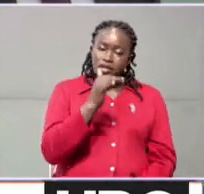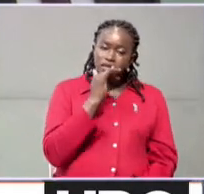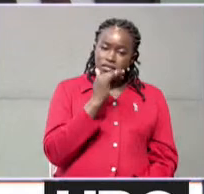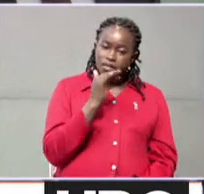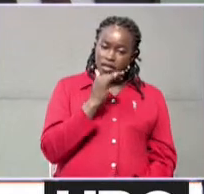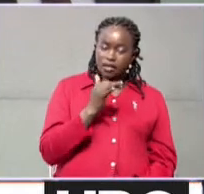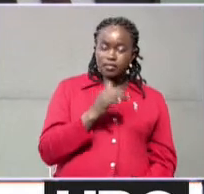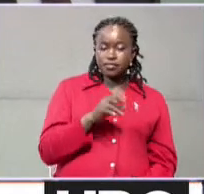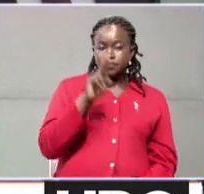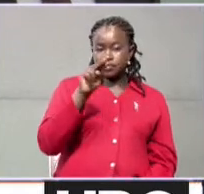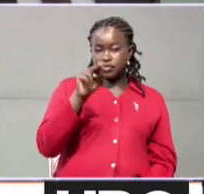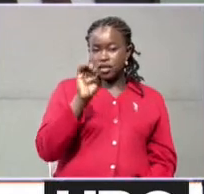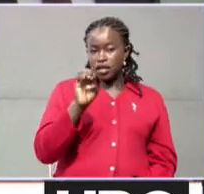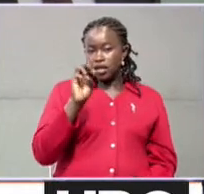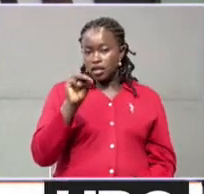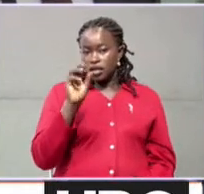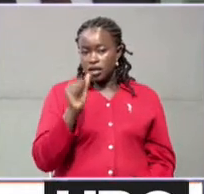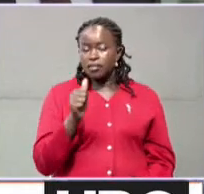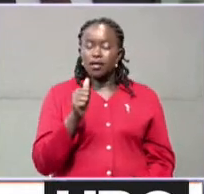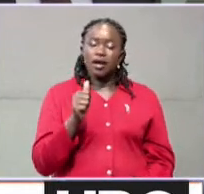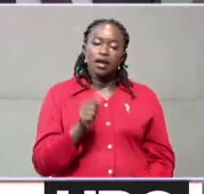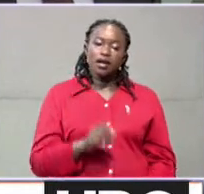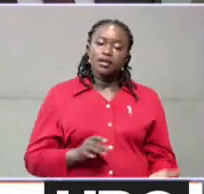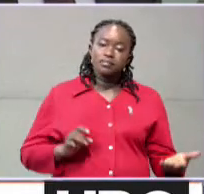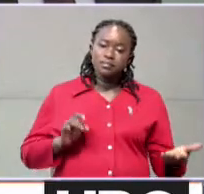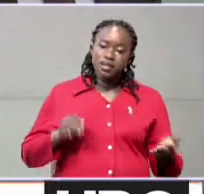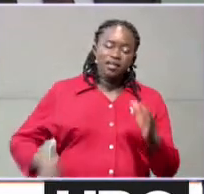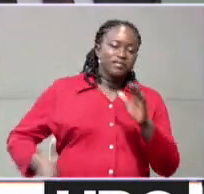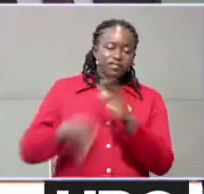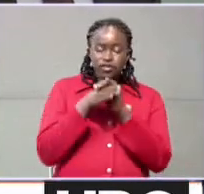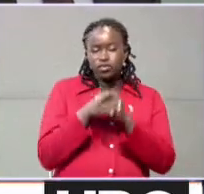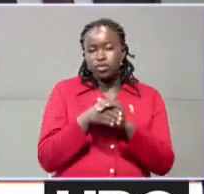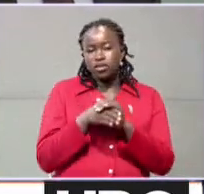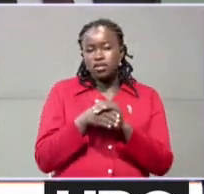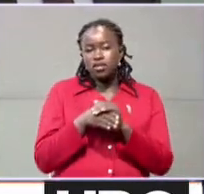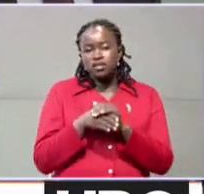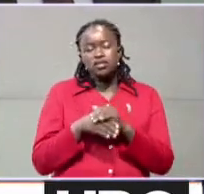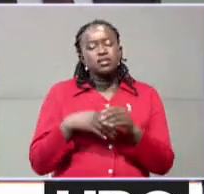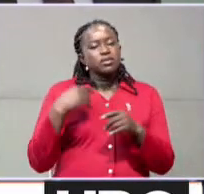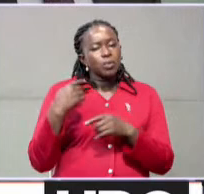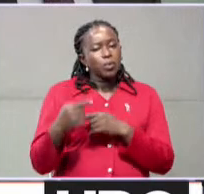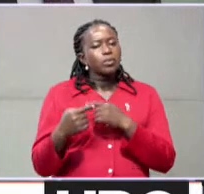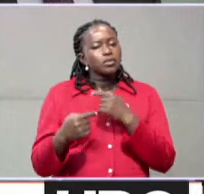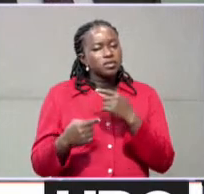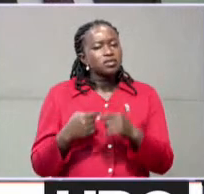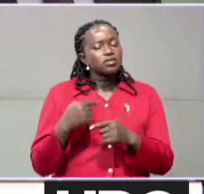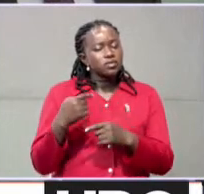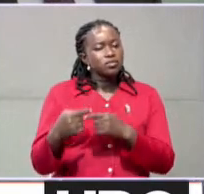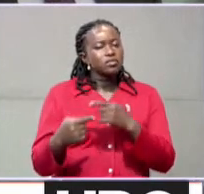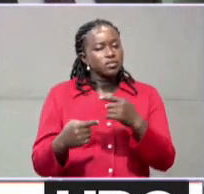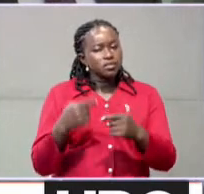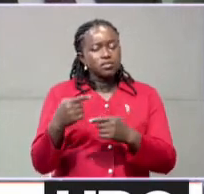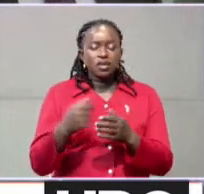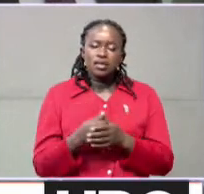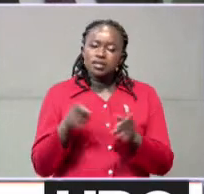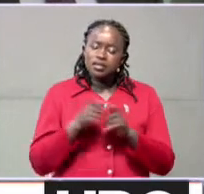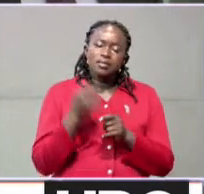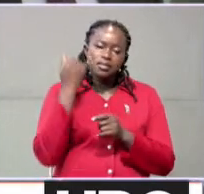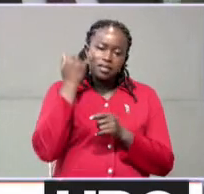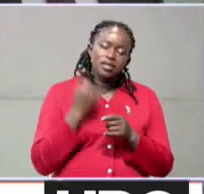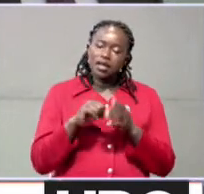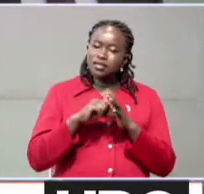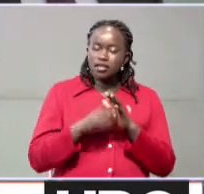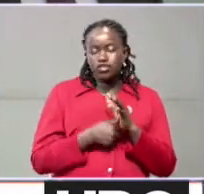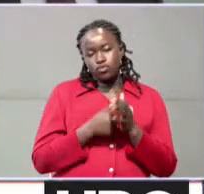the name of eviction is is an ongoing and serious concern